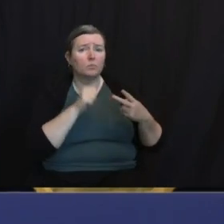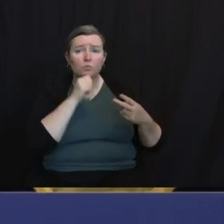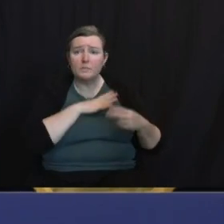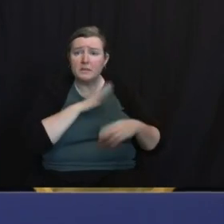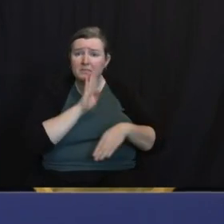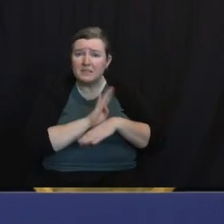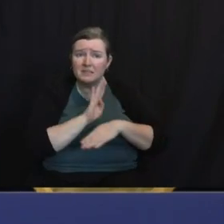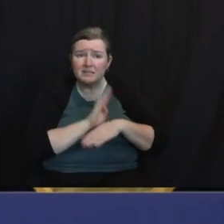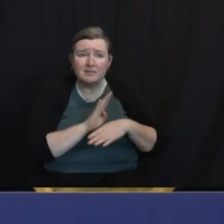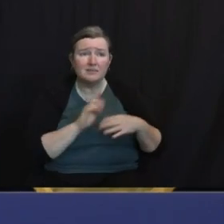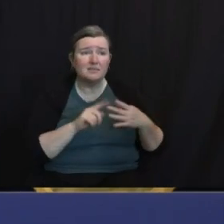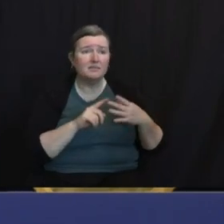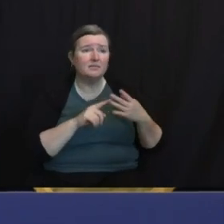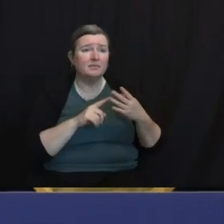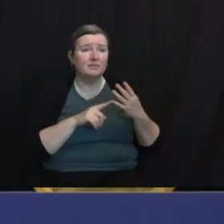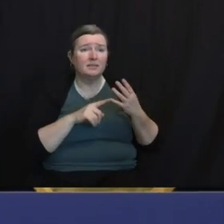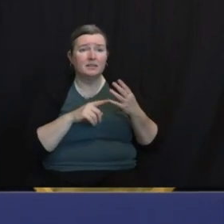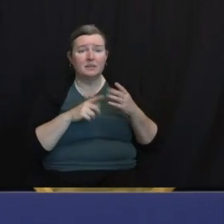et cetera.